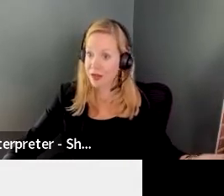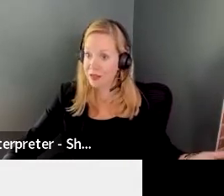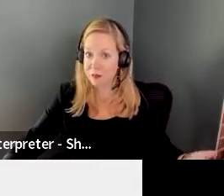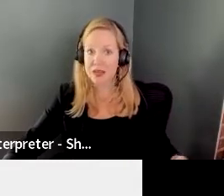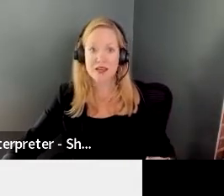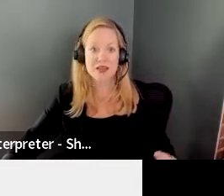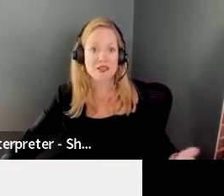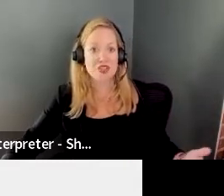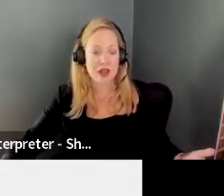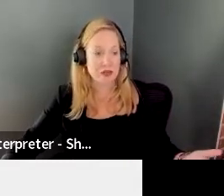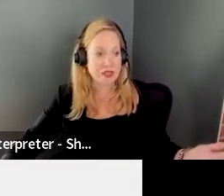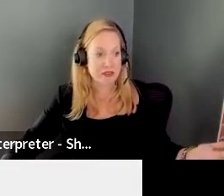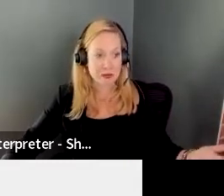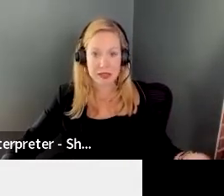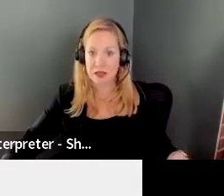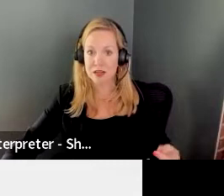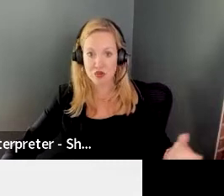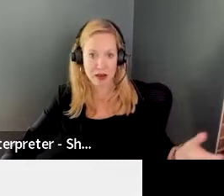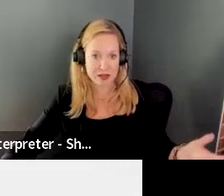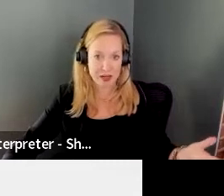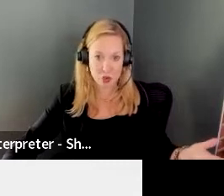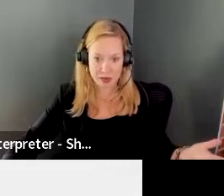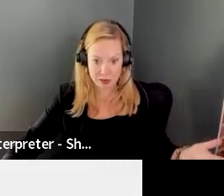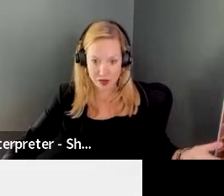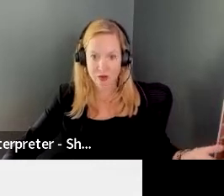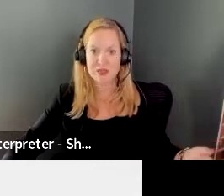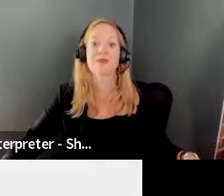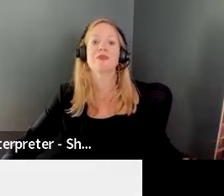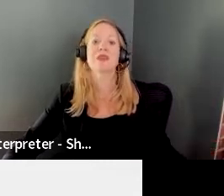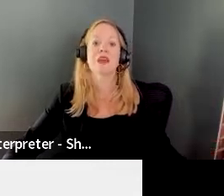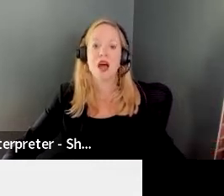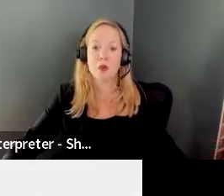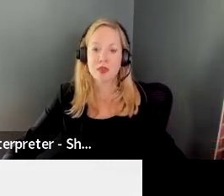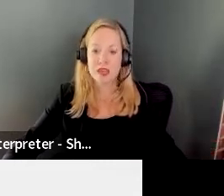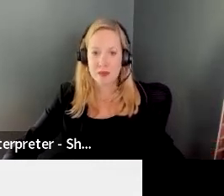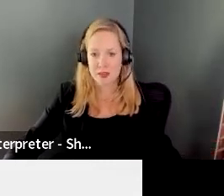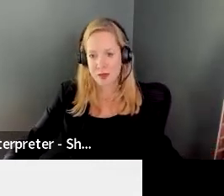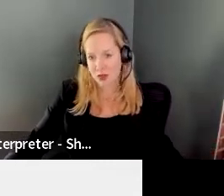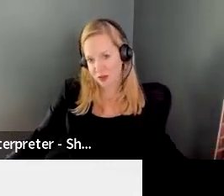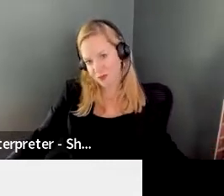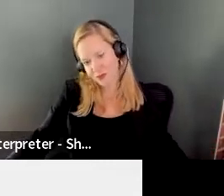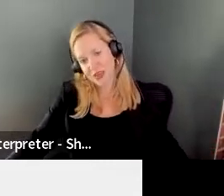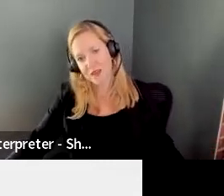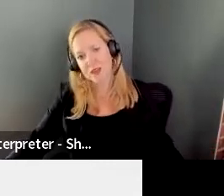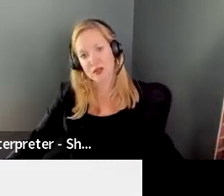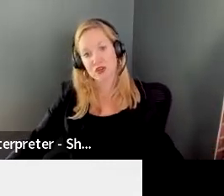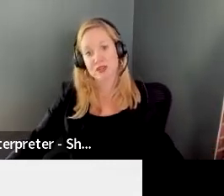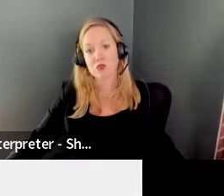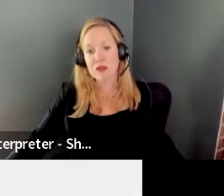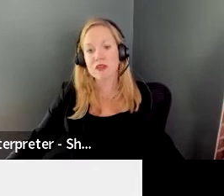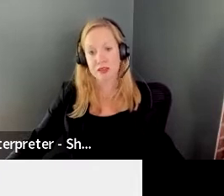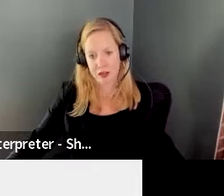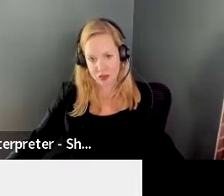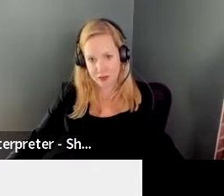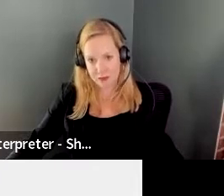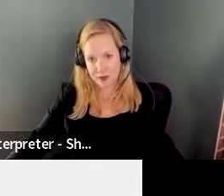happening behind them is this child's family interacting and enjoying themselves. I want you to think about this picture. This picture is a